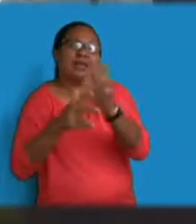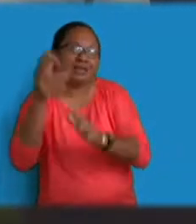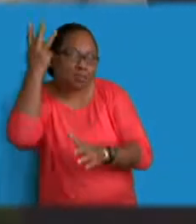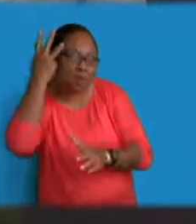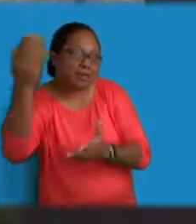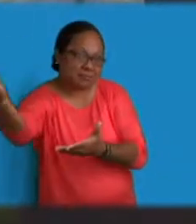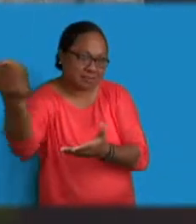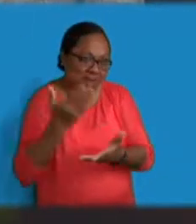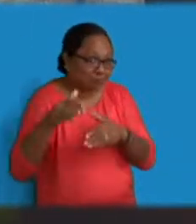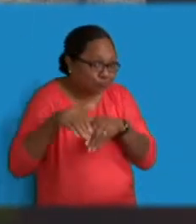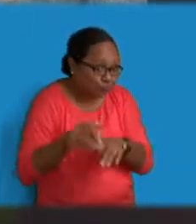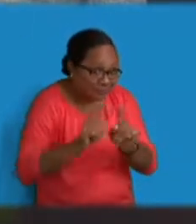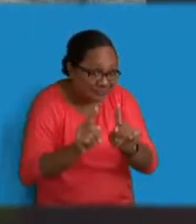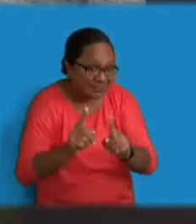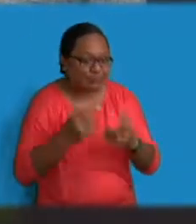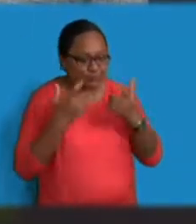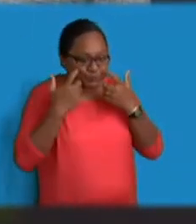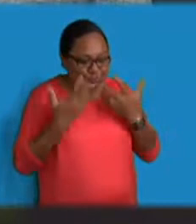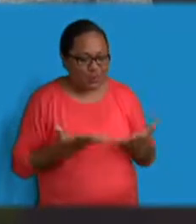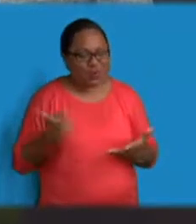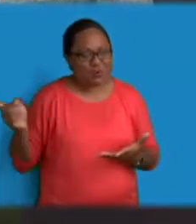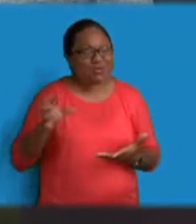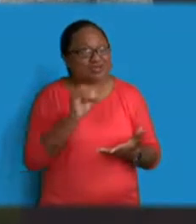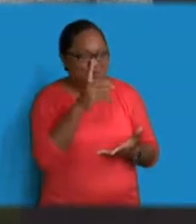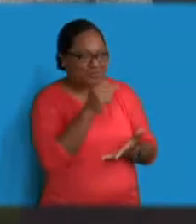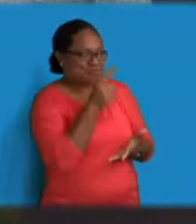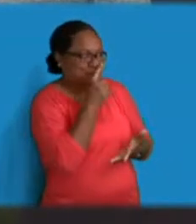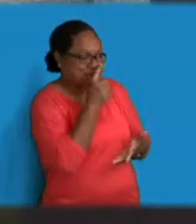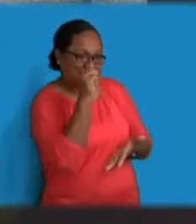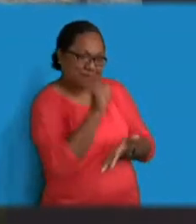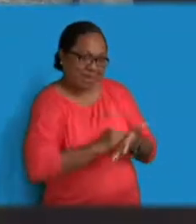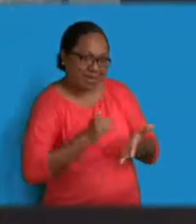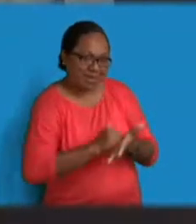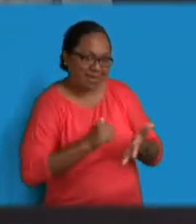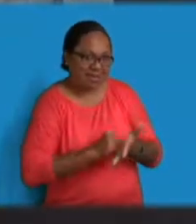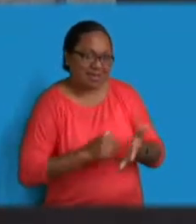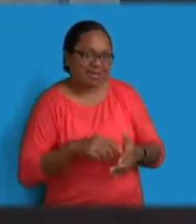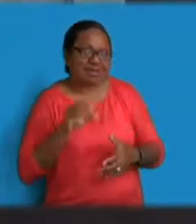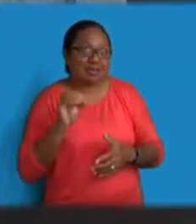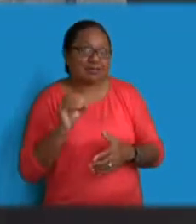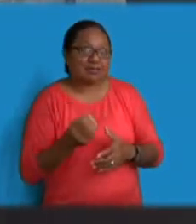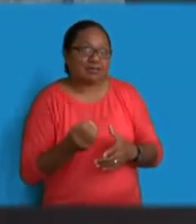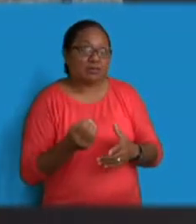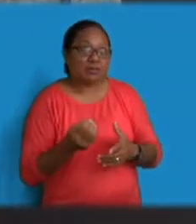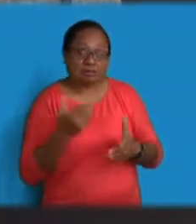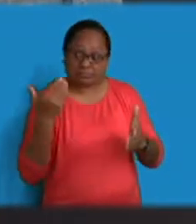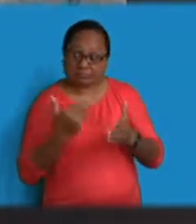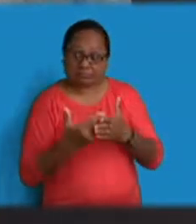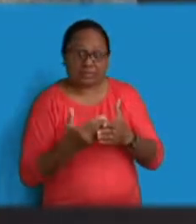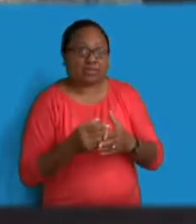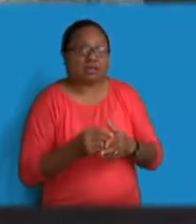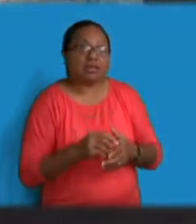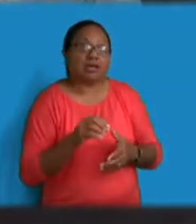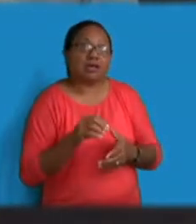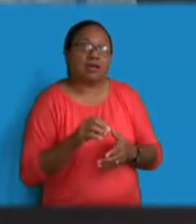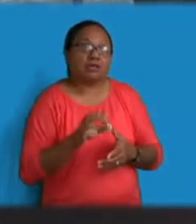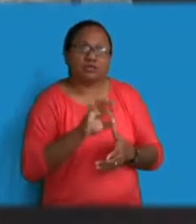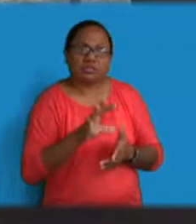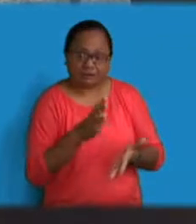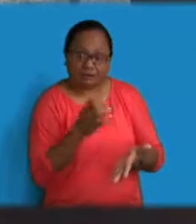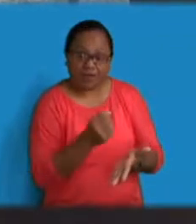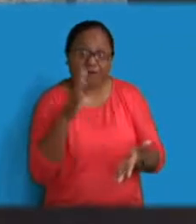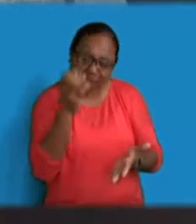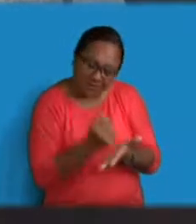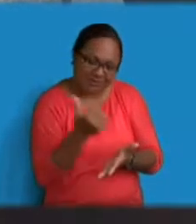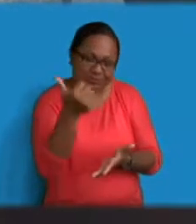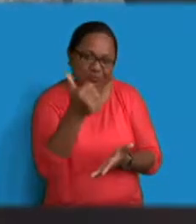markets. For the 2017 Women's Expo, the Ministry has thus far finalized the provincial craft shows, from